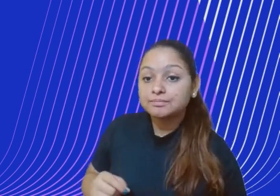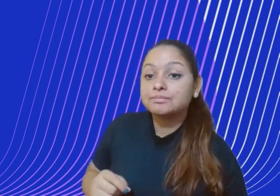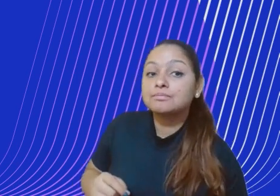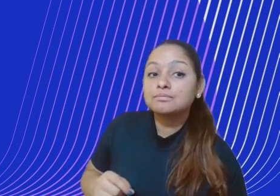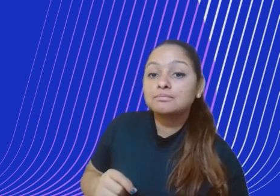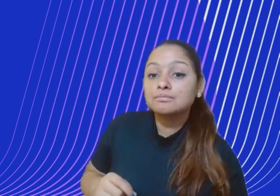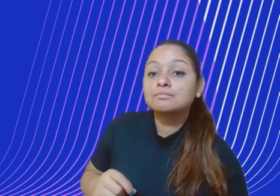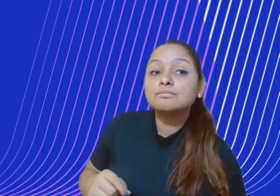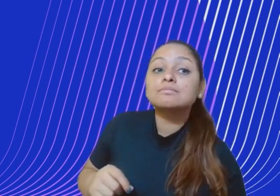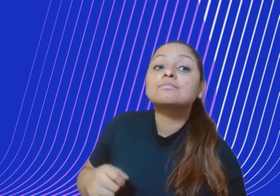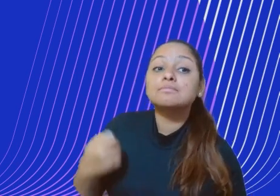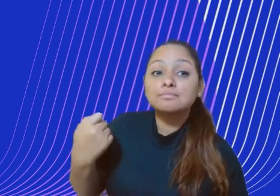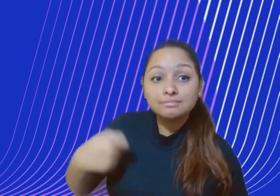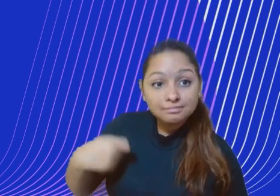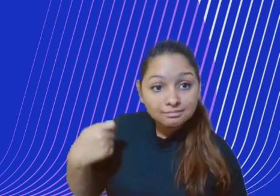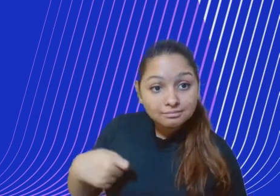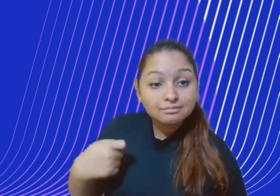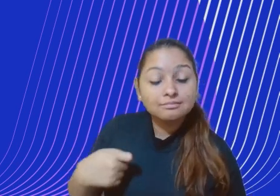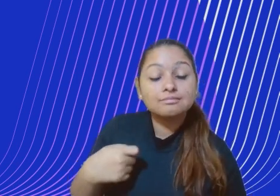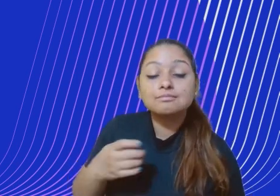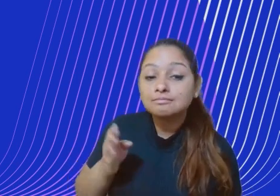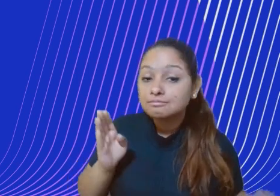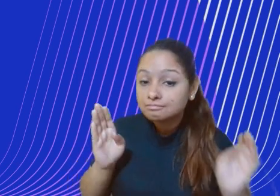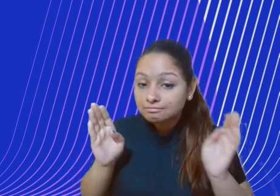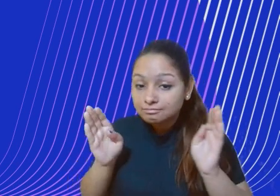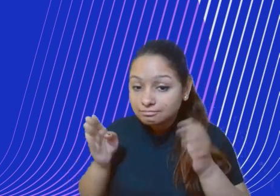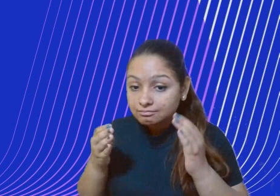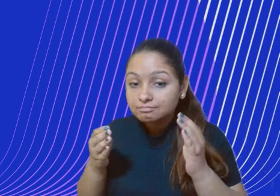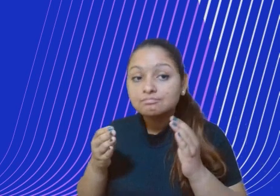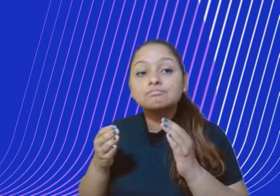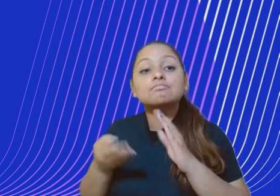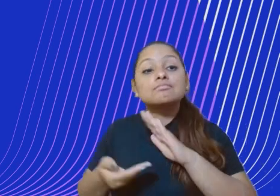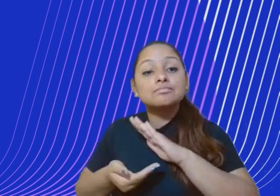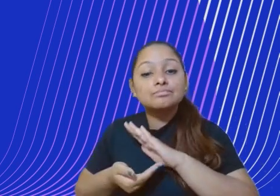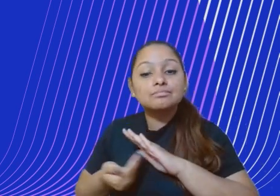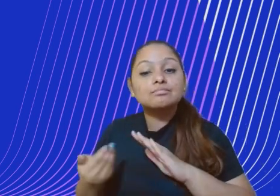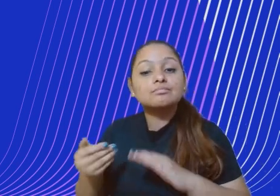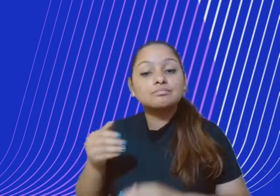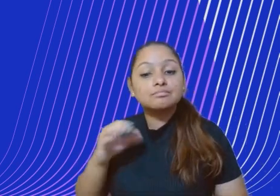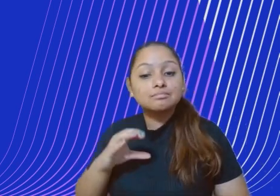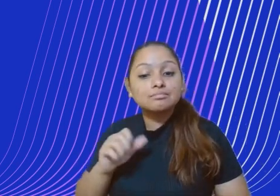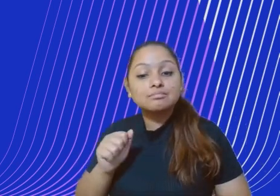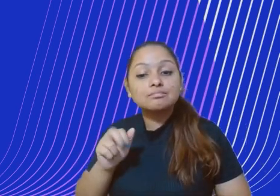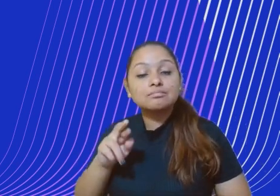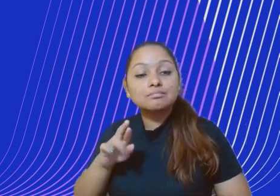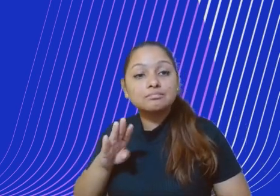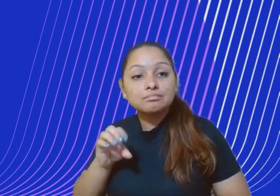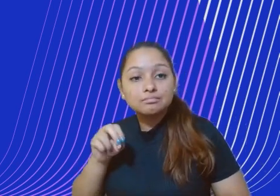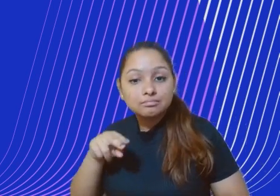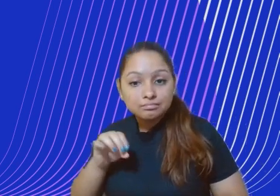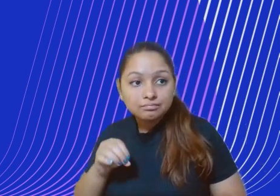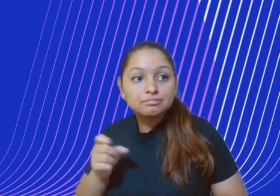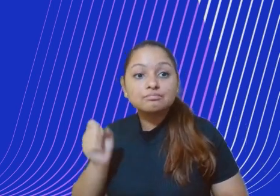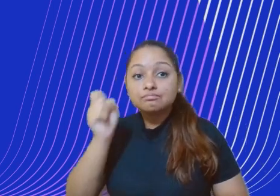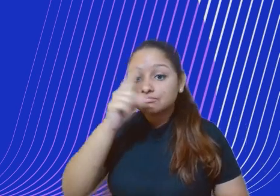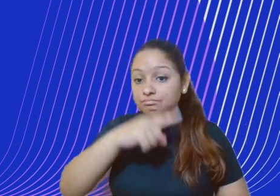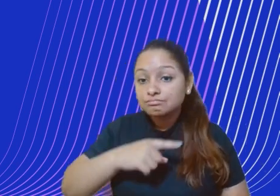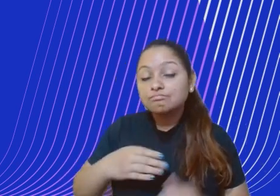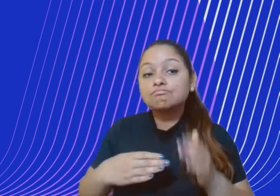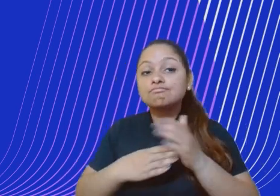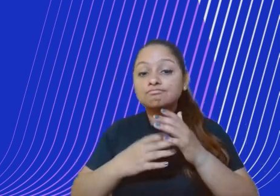to value the removal of the carbon, and there is a series of challenges that we